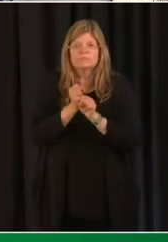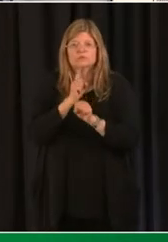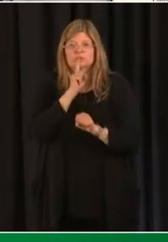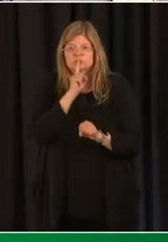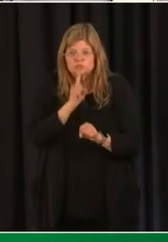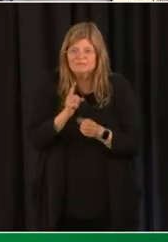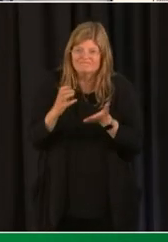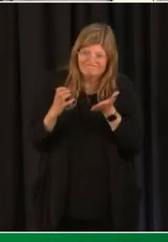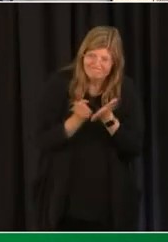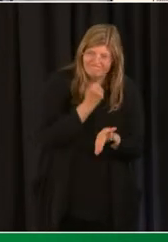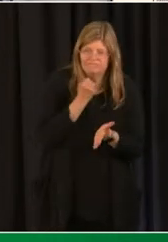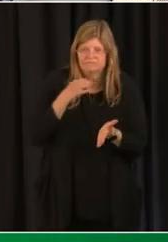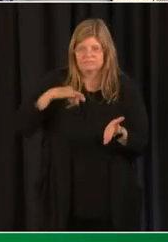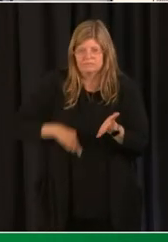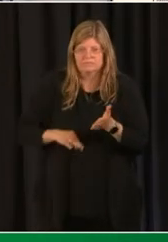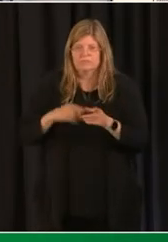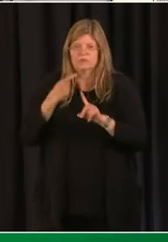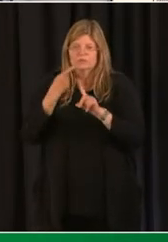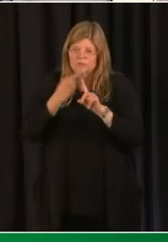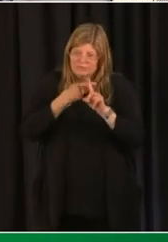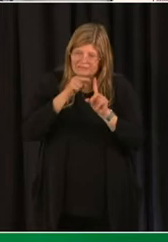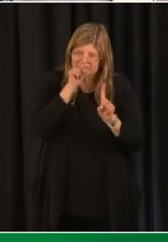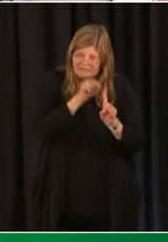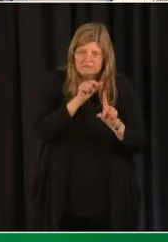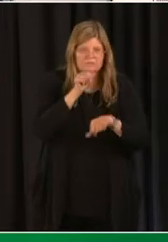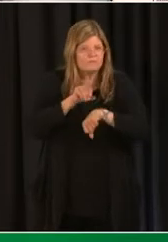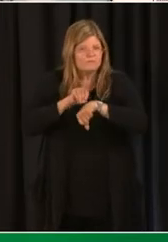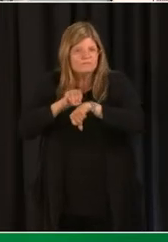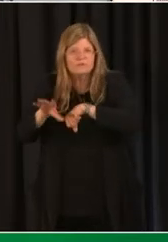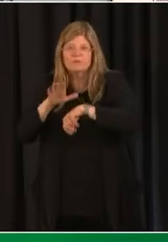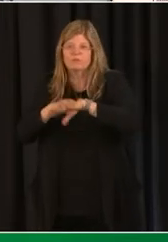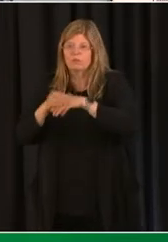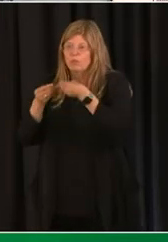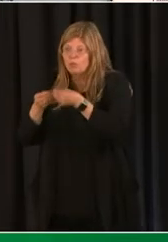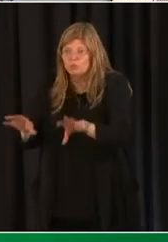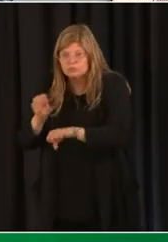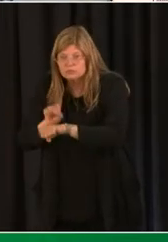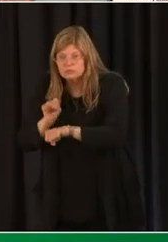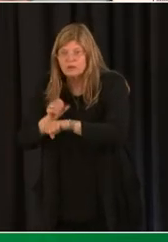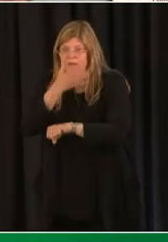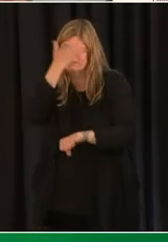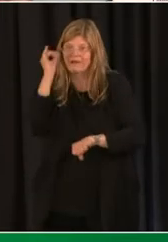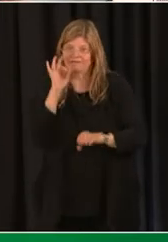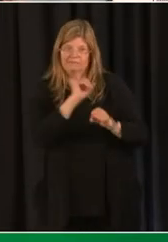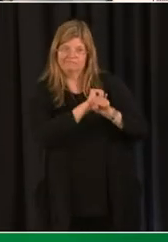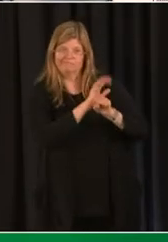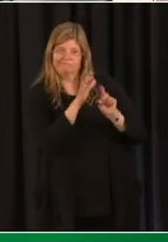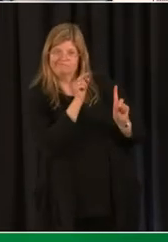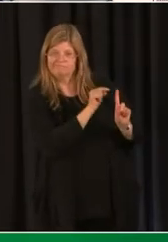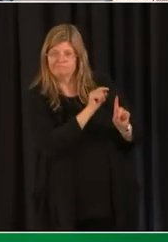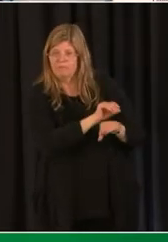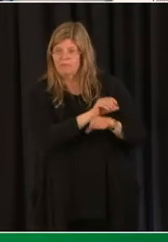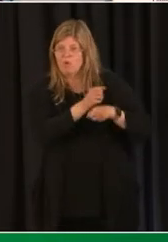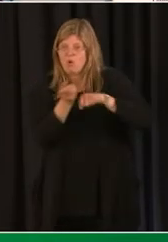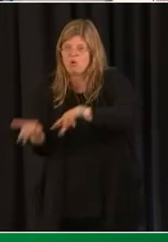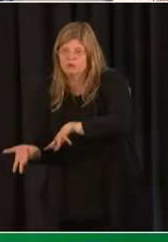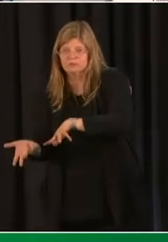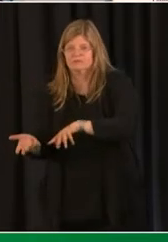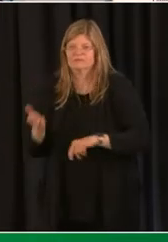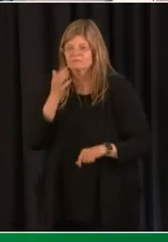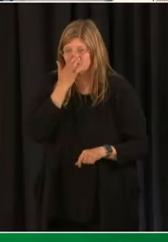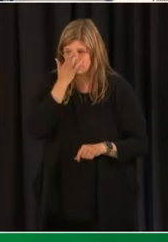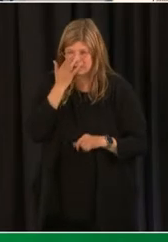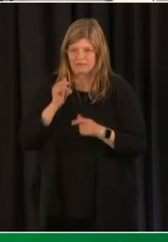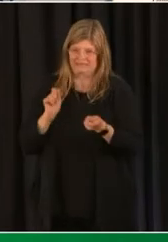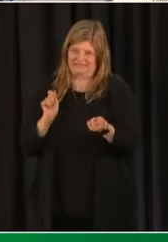minimum income qualifications for rental of a dwelling unit. And then the reverse mortgage insurance